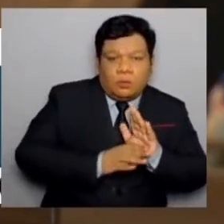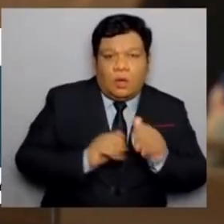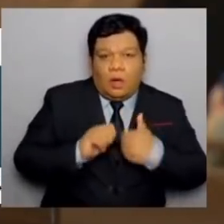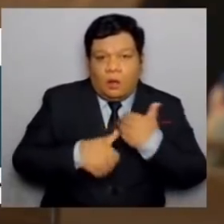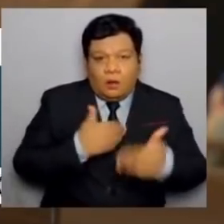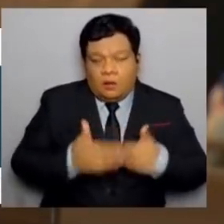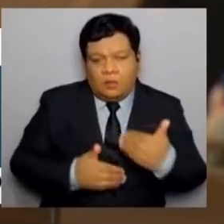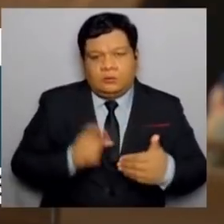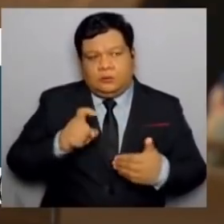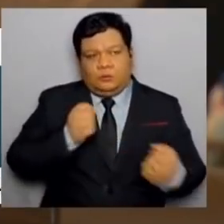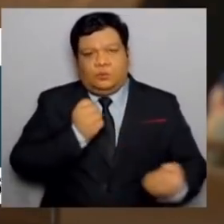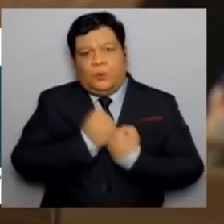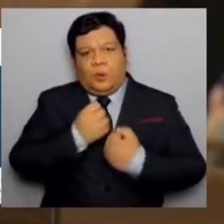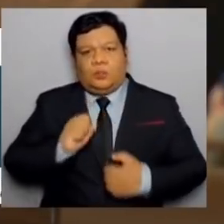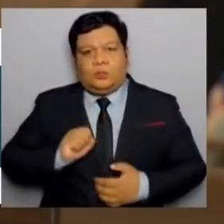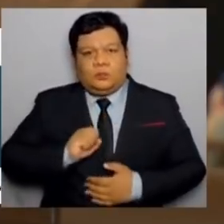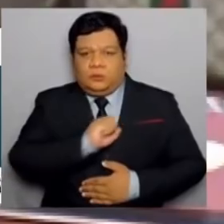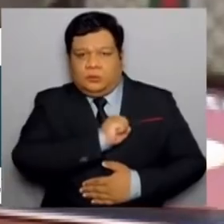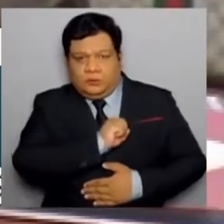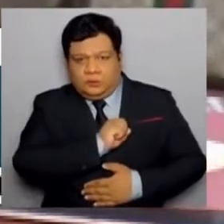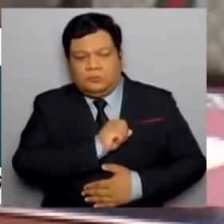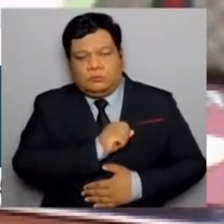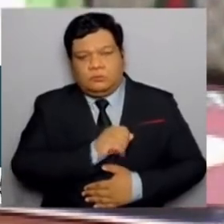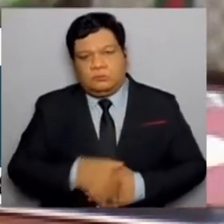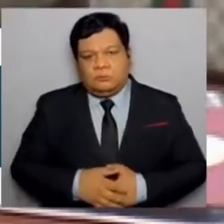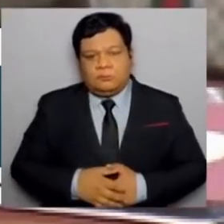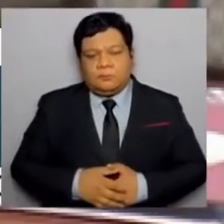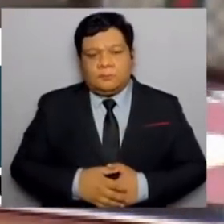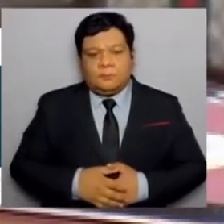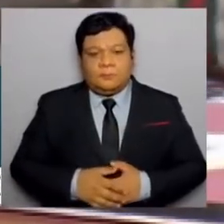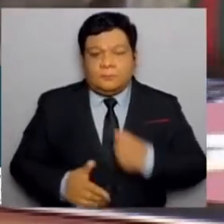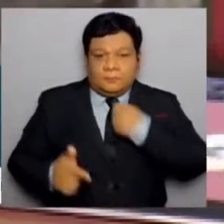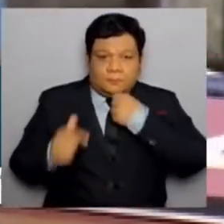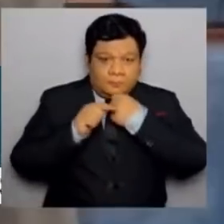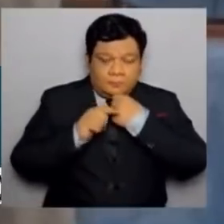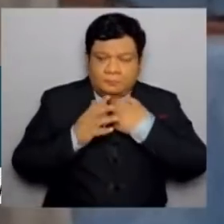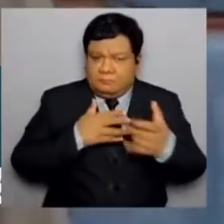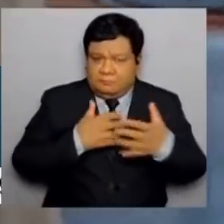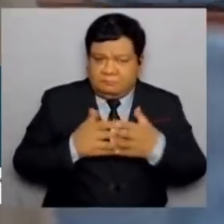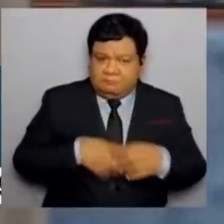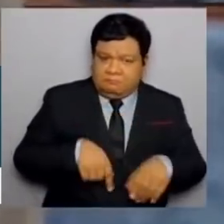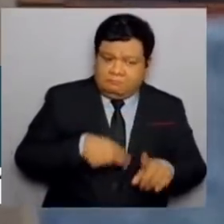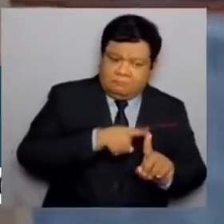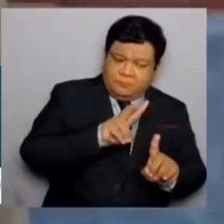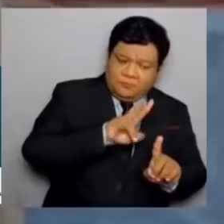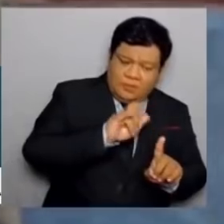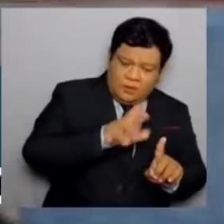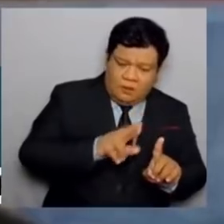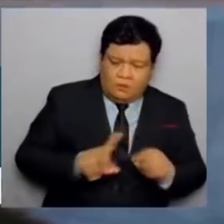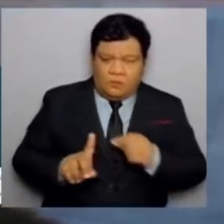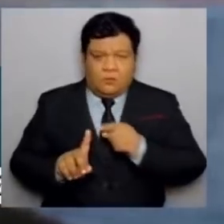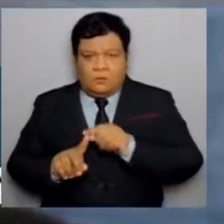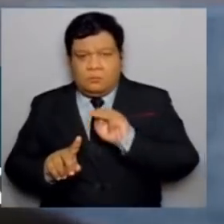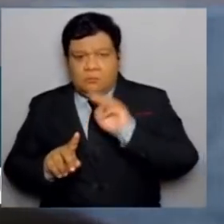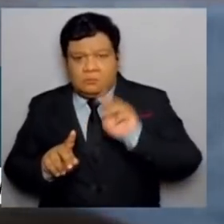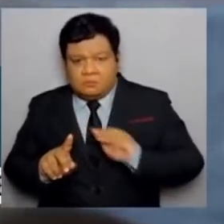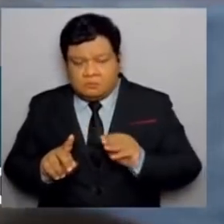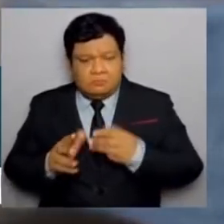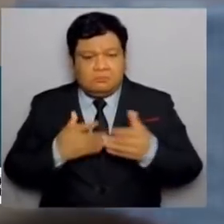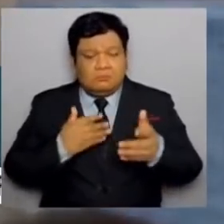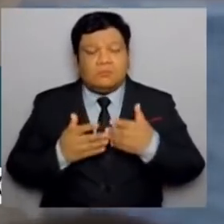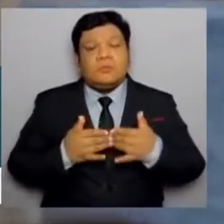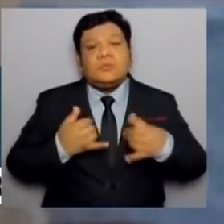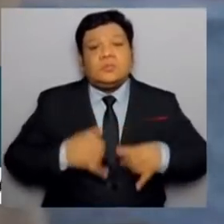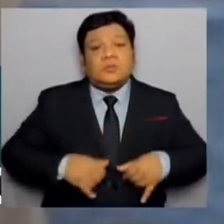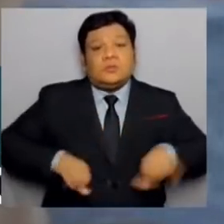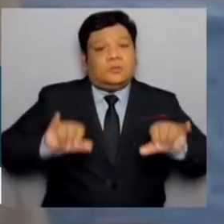suporta ng Senate. And whether it will be a Villar or Zubiri leadership at the Senate, the scenario will still